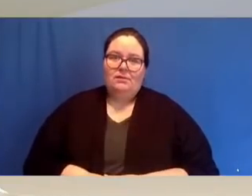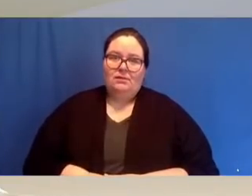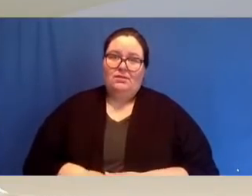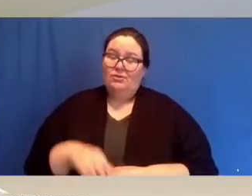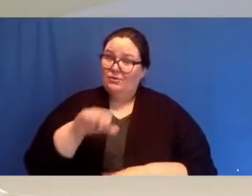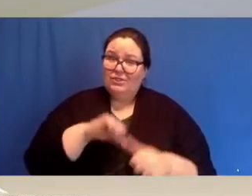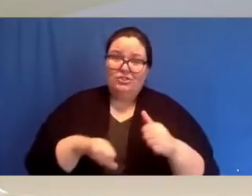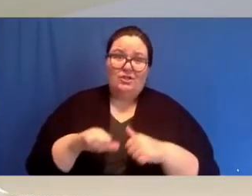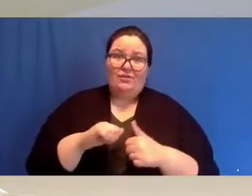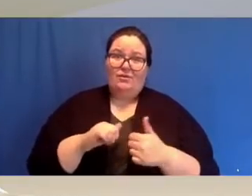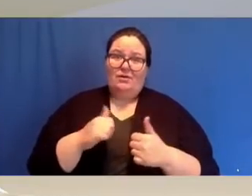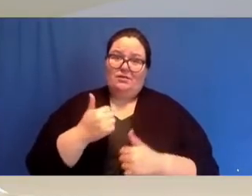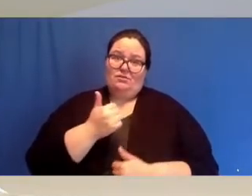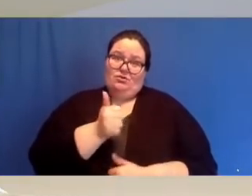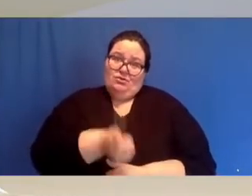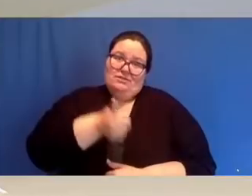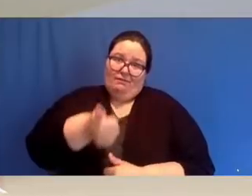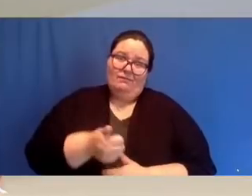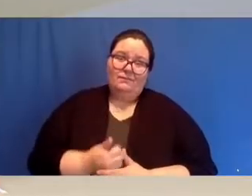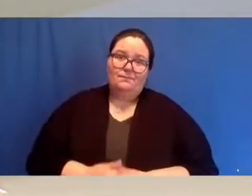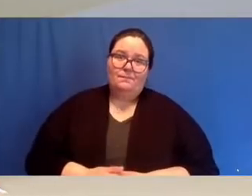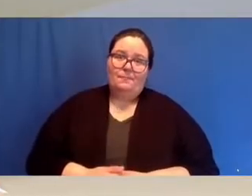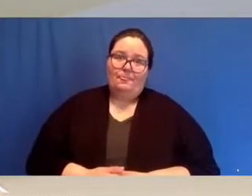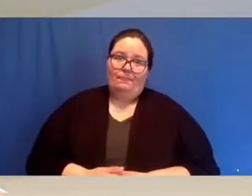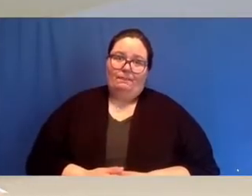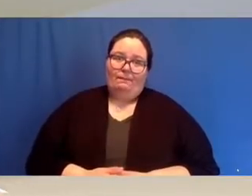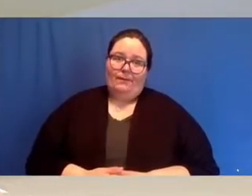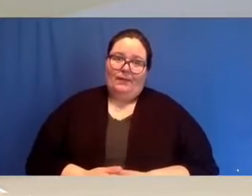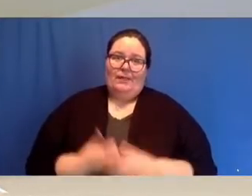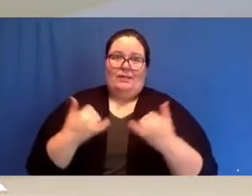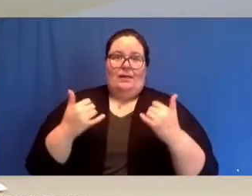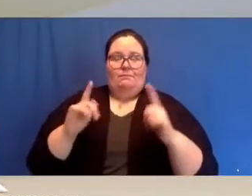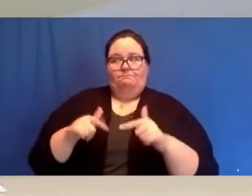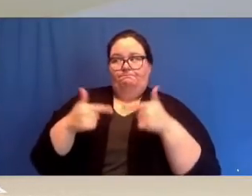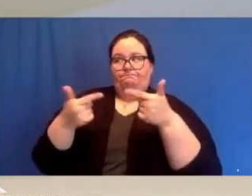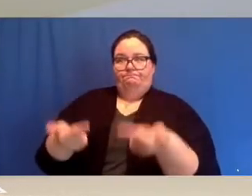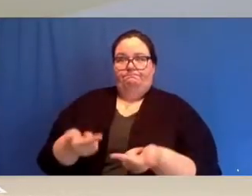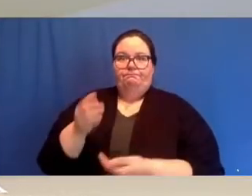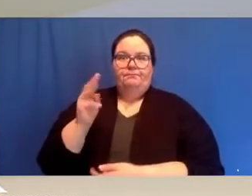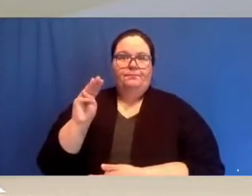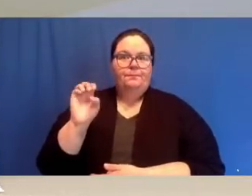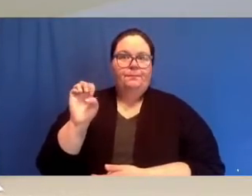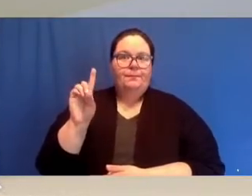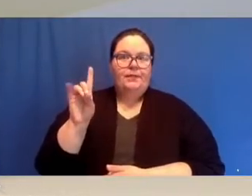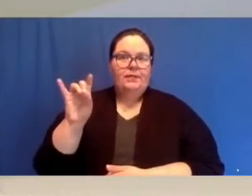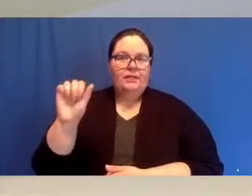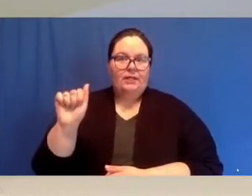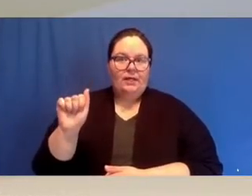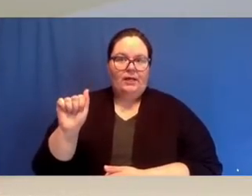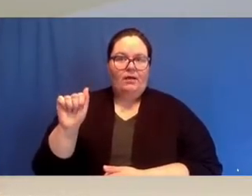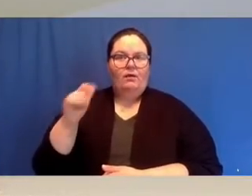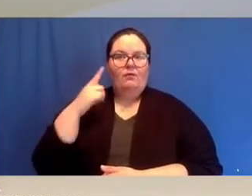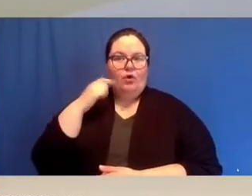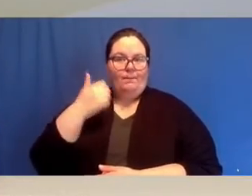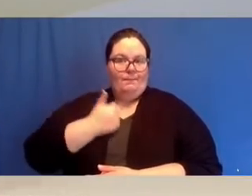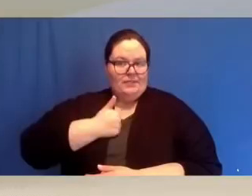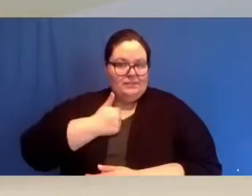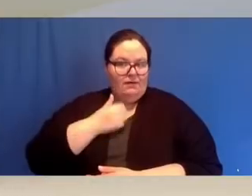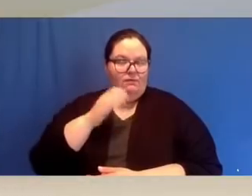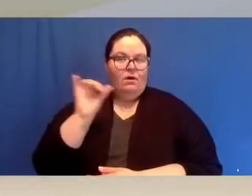other and to ourselves. And we'll open it up for questions for the Premier and for